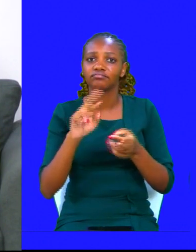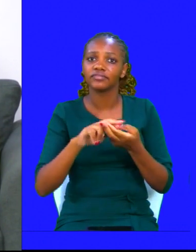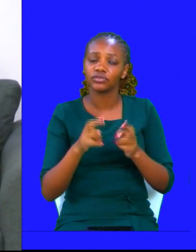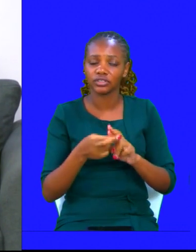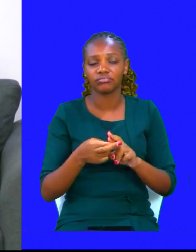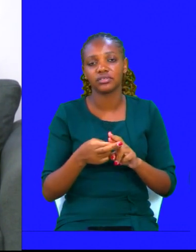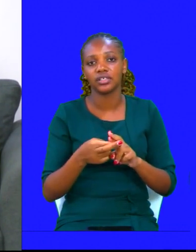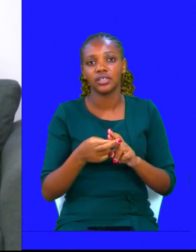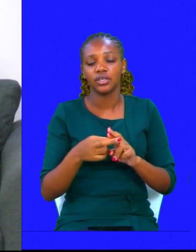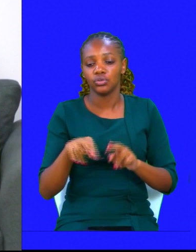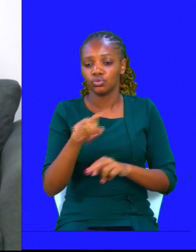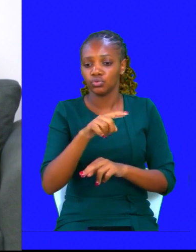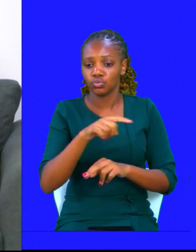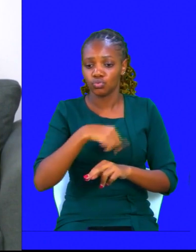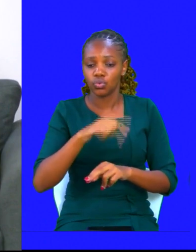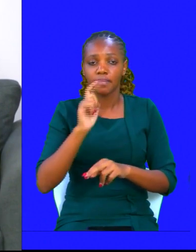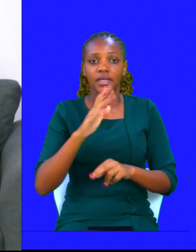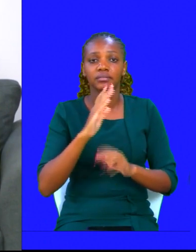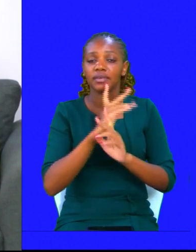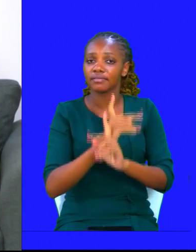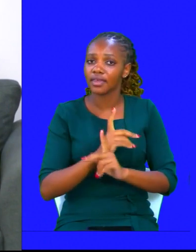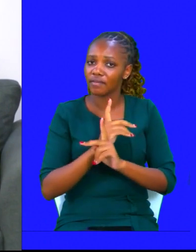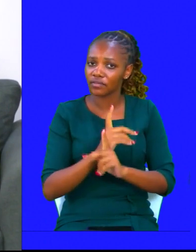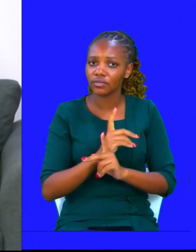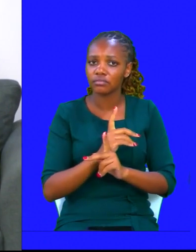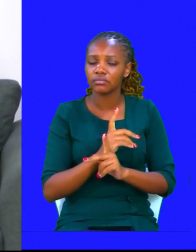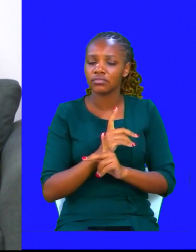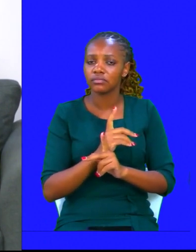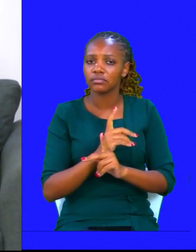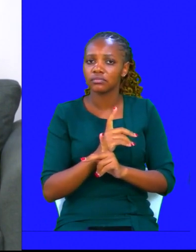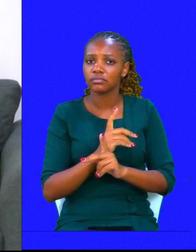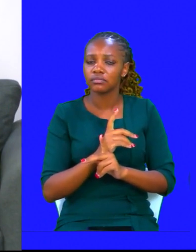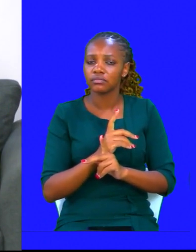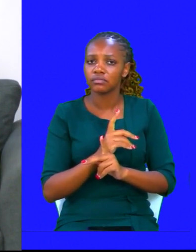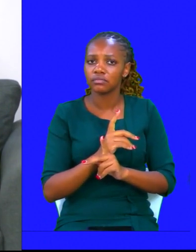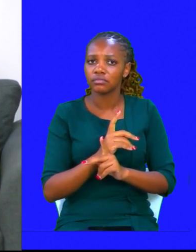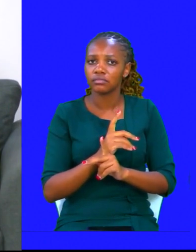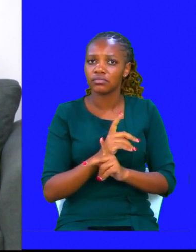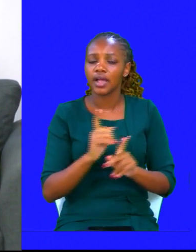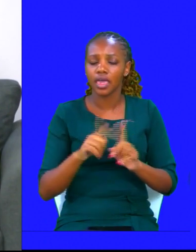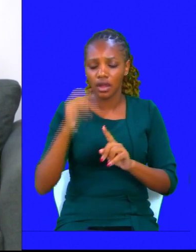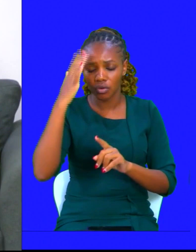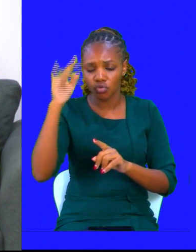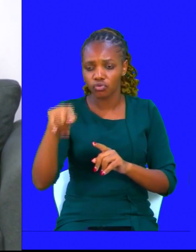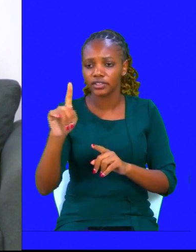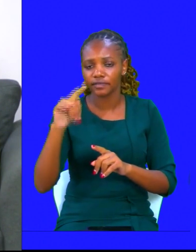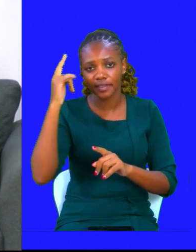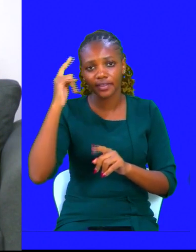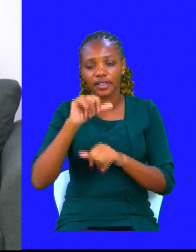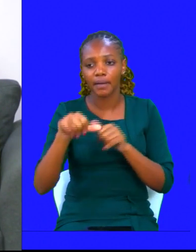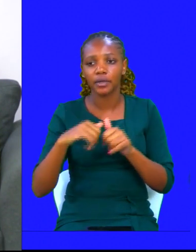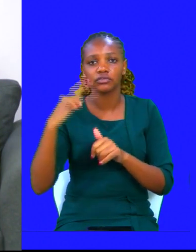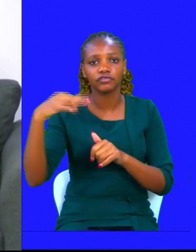the end of the day, we have to be careful and try and think of you yourself, think of the journey that you want to